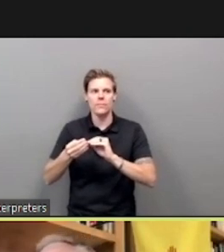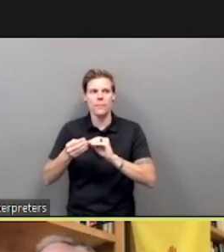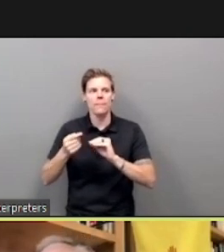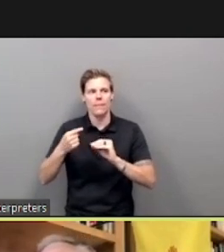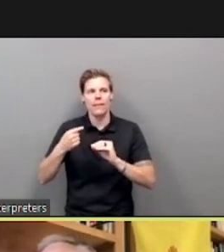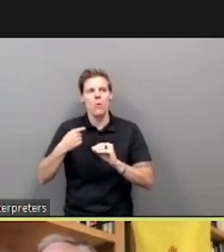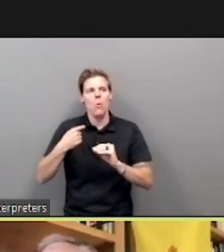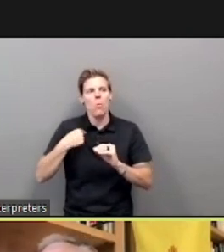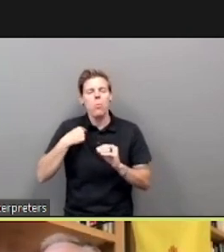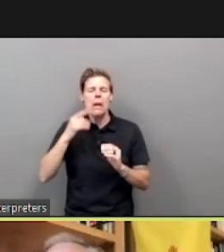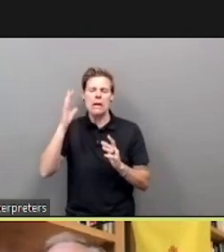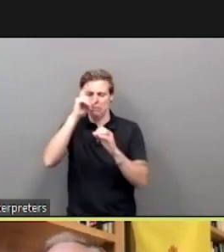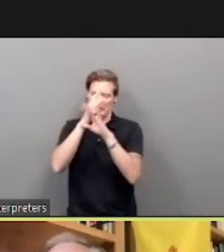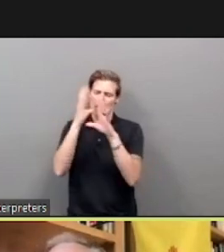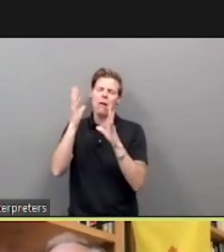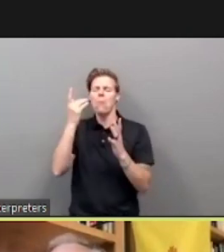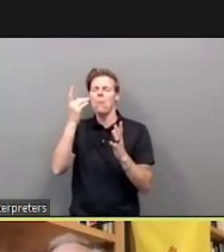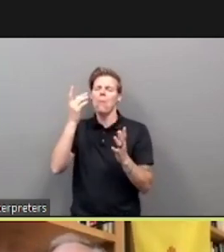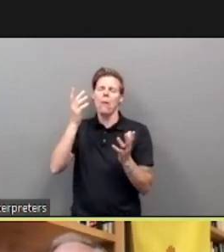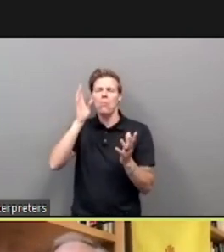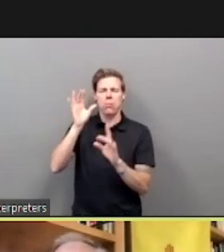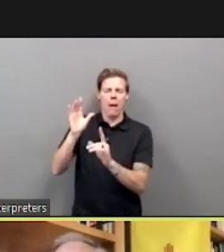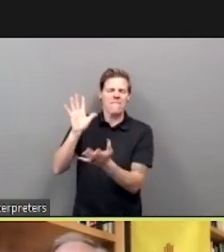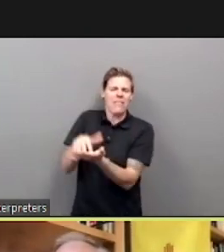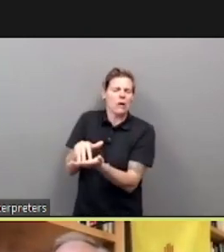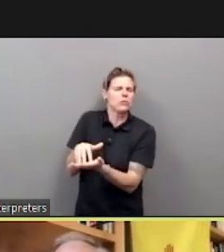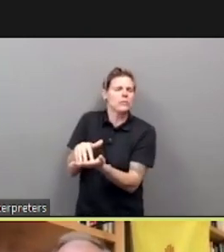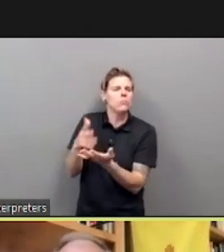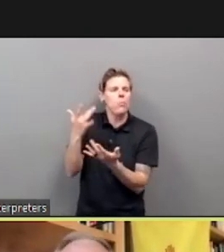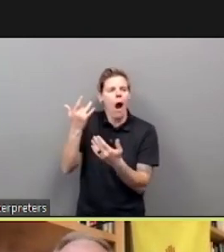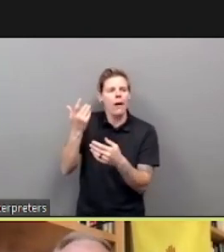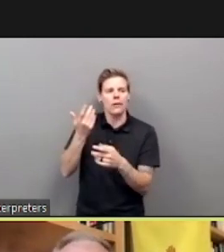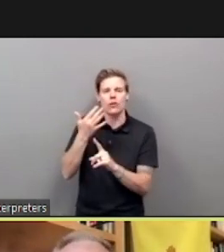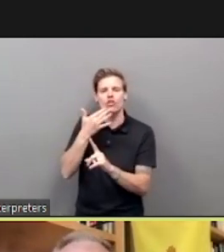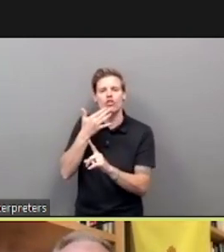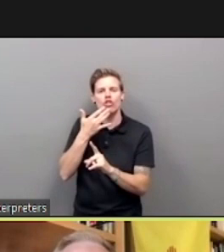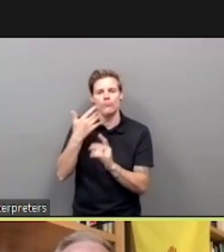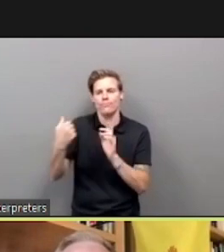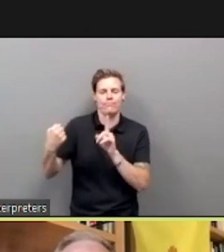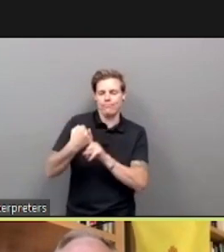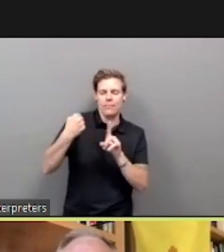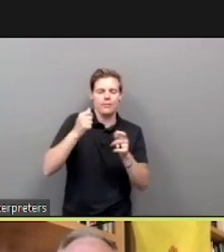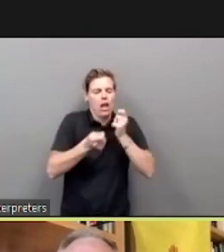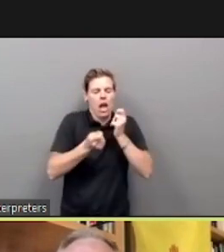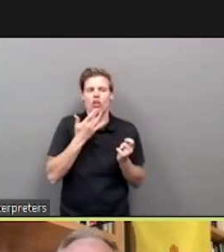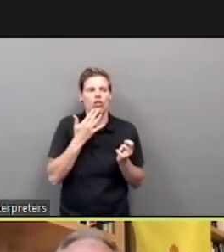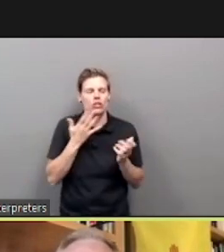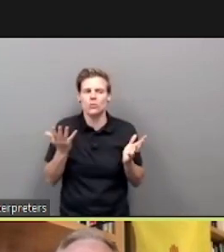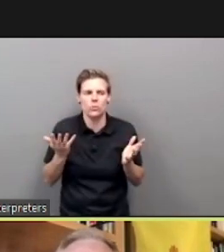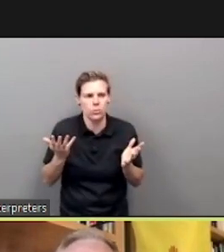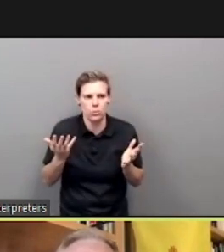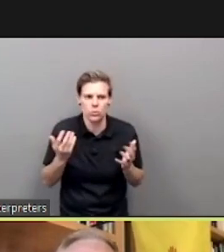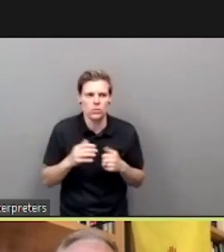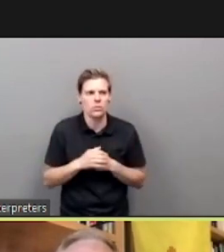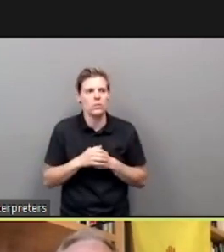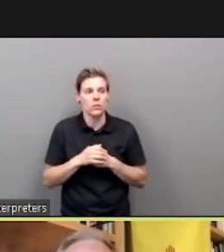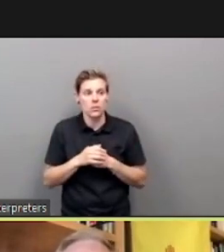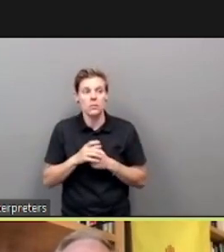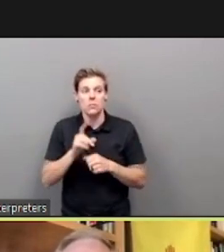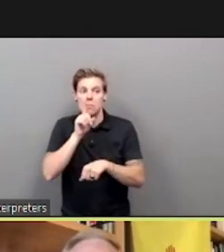mainly affected the color of the county. It didn't affect the true actual incidence. And